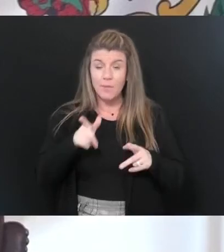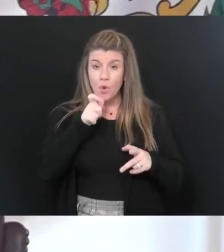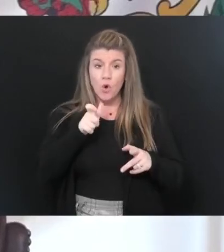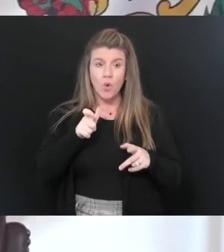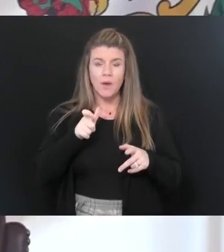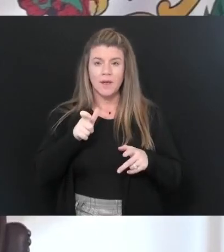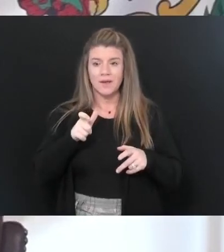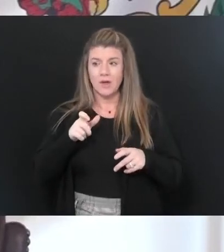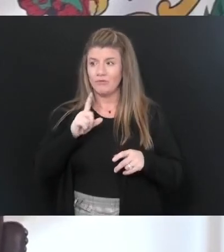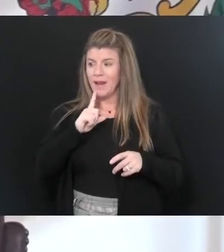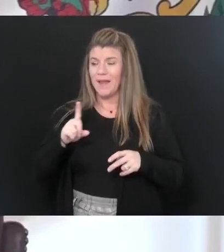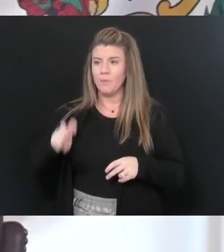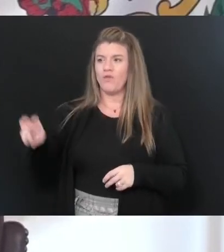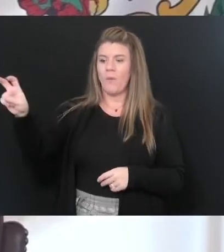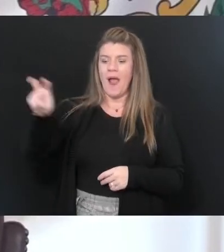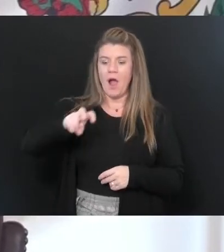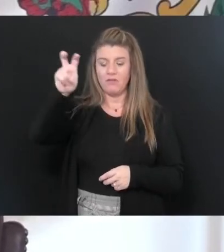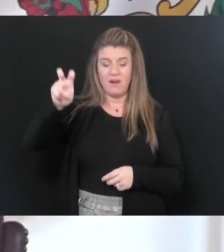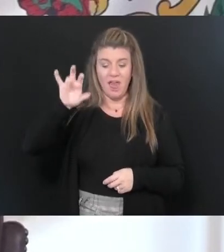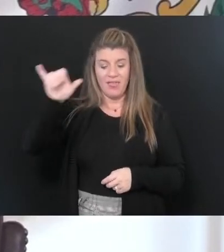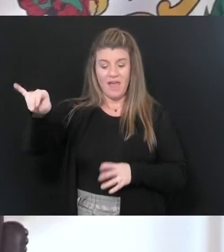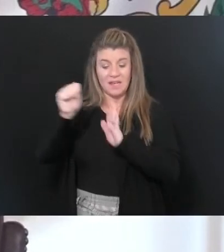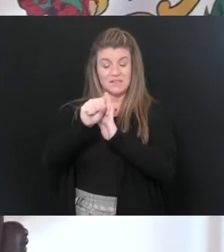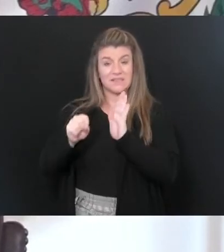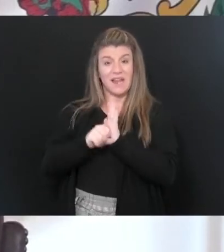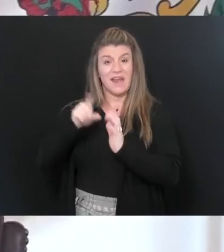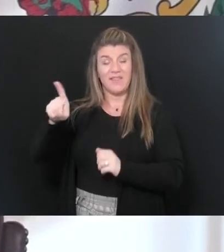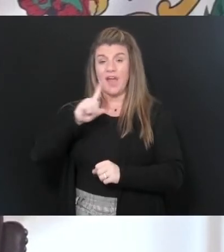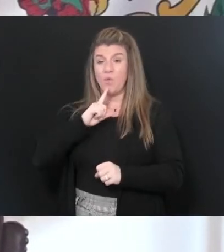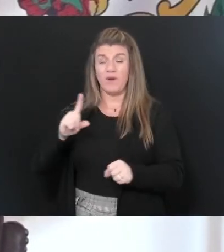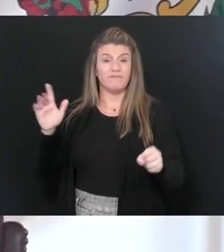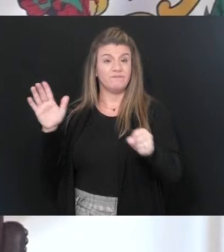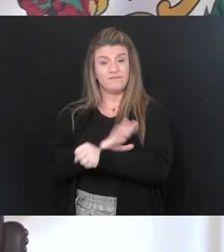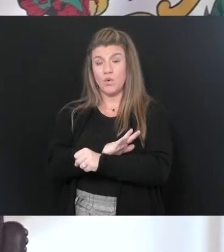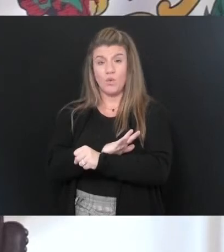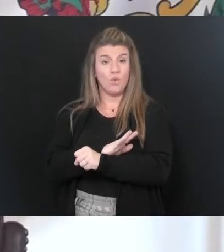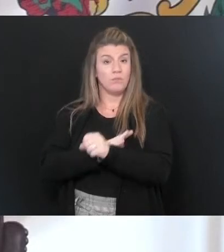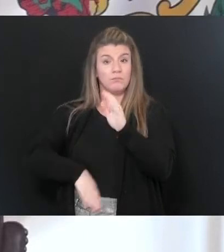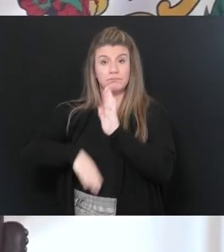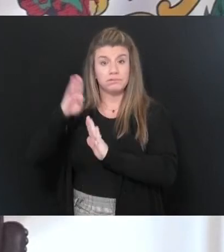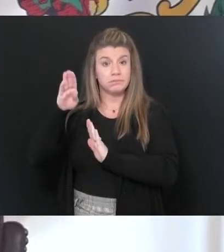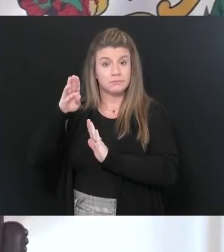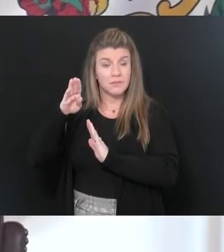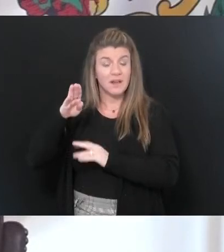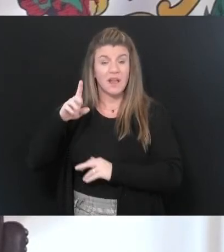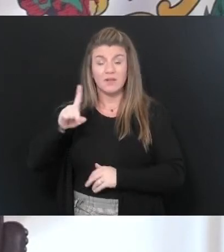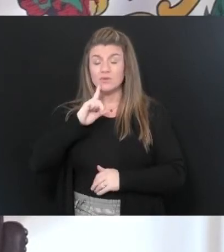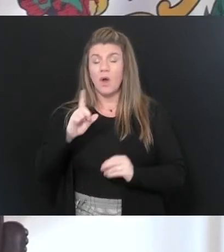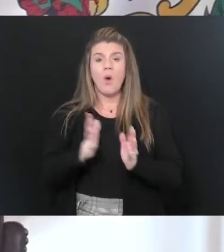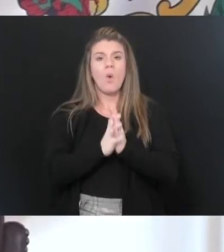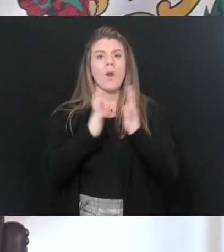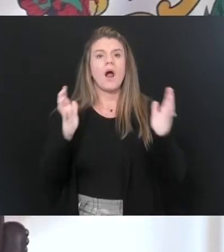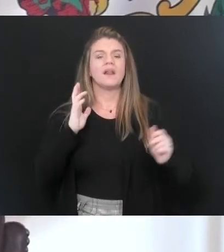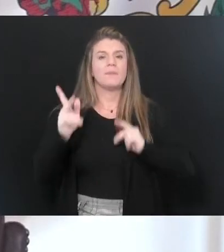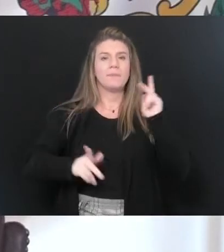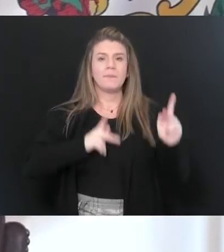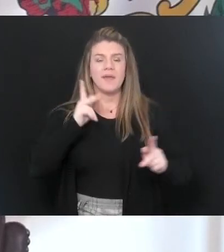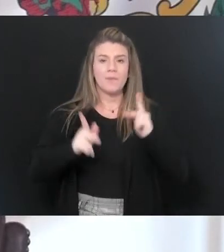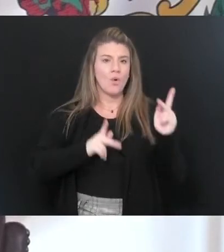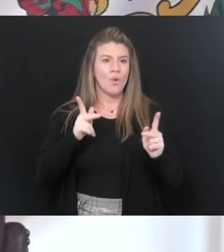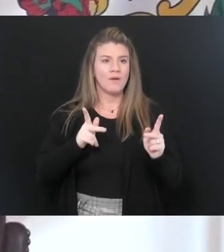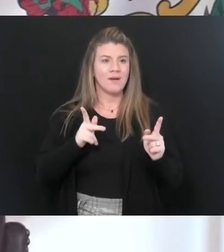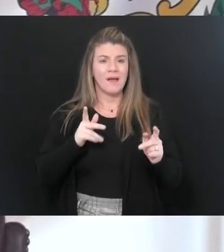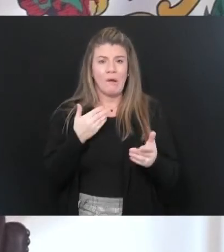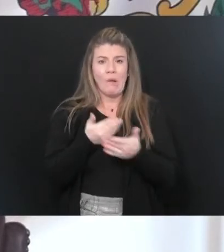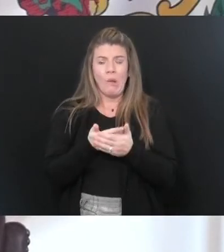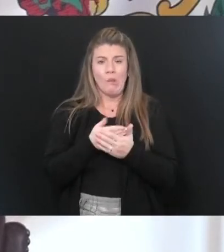in South Dakota, and they were on fire. And and there's a whole lot of people within a rock's throw of